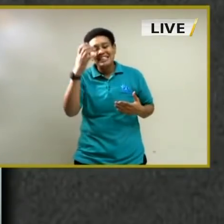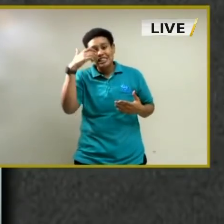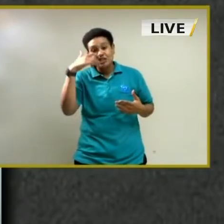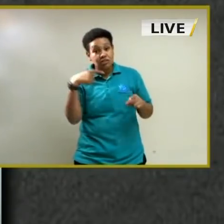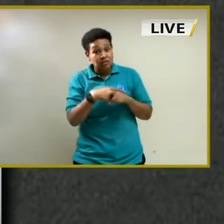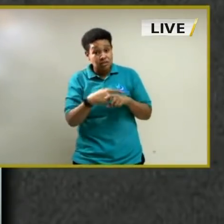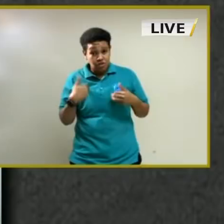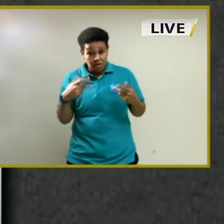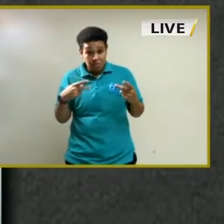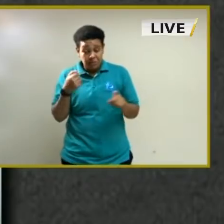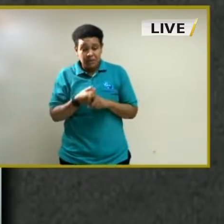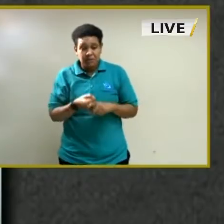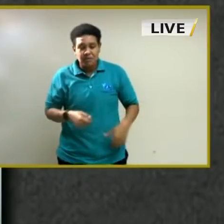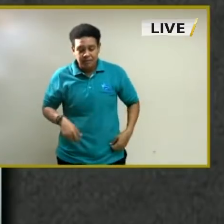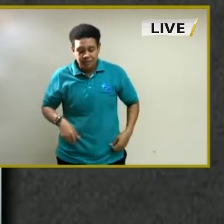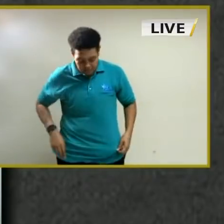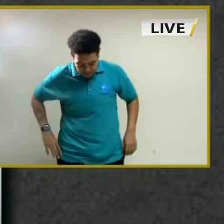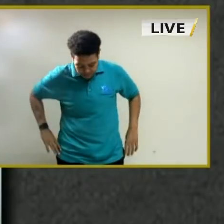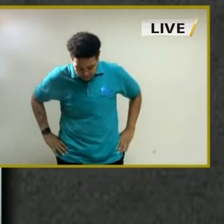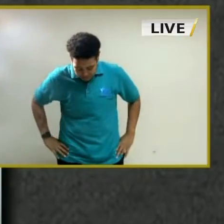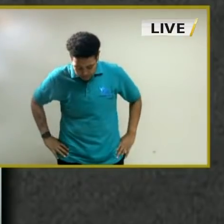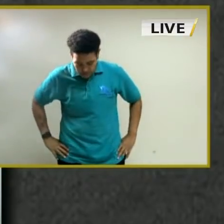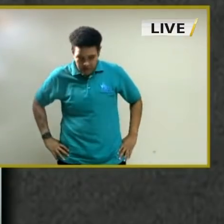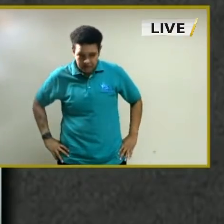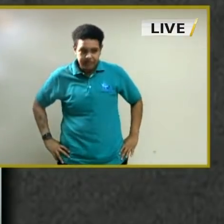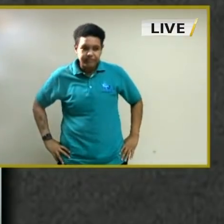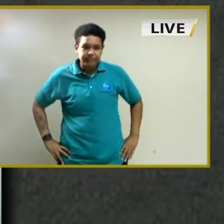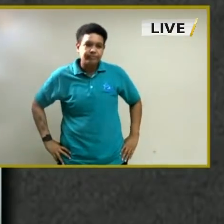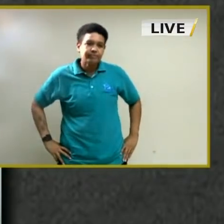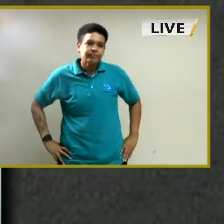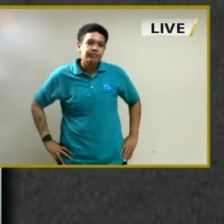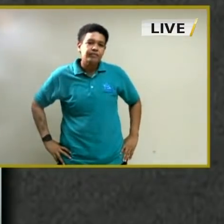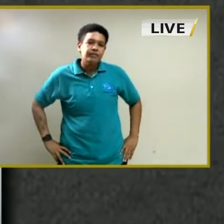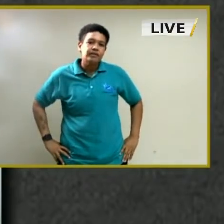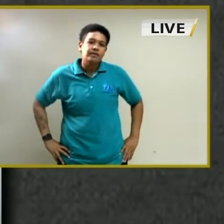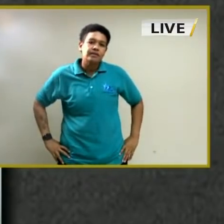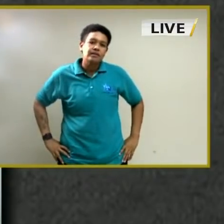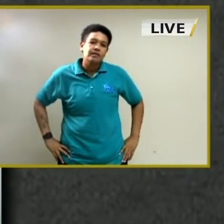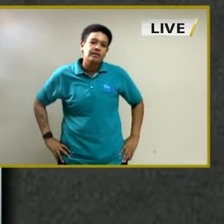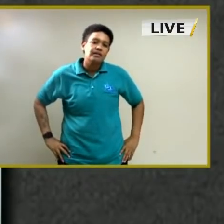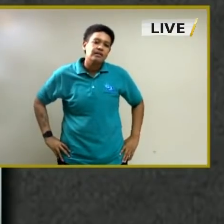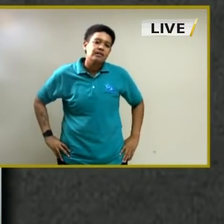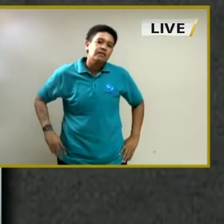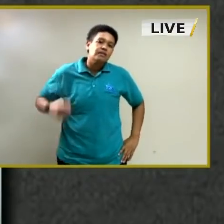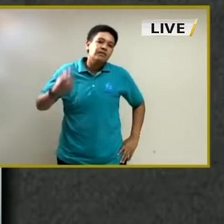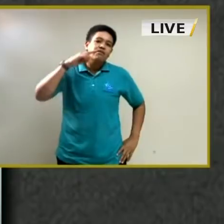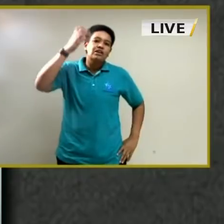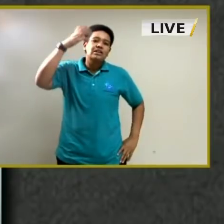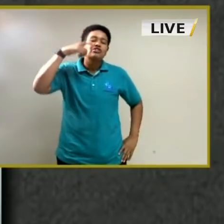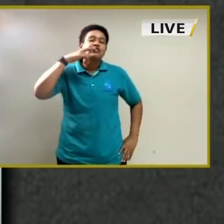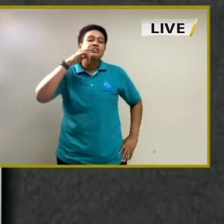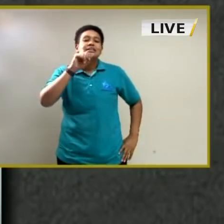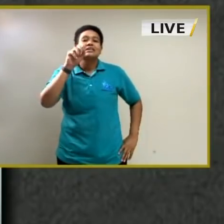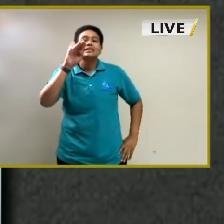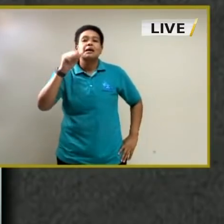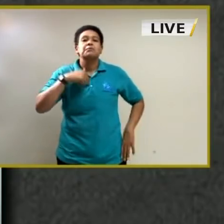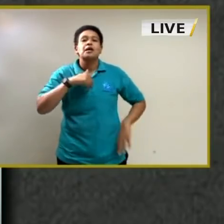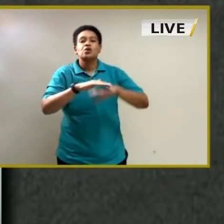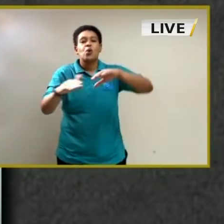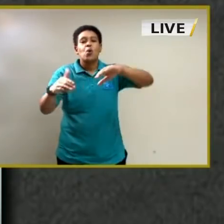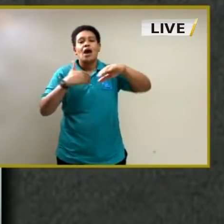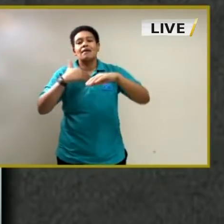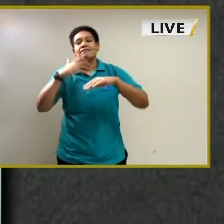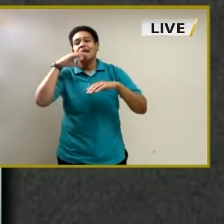serious. So for the serious ISAVIs, I do not have the